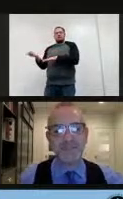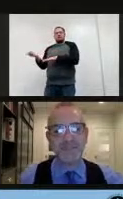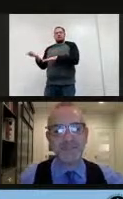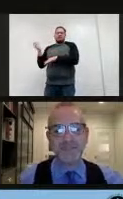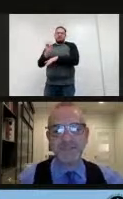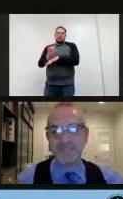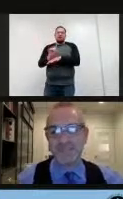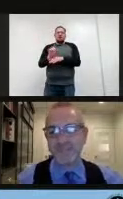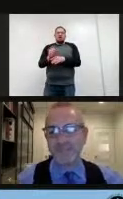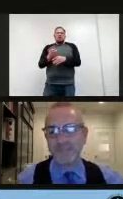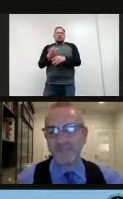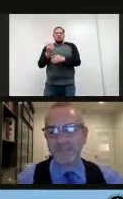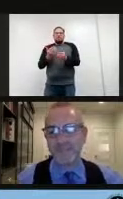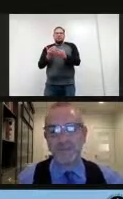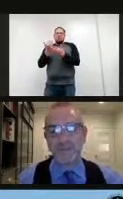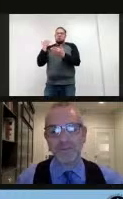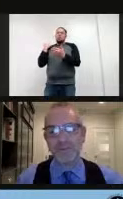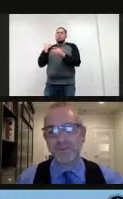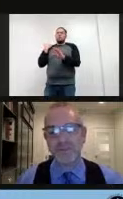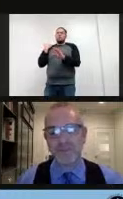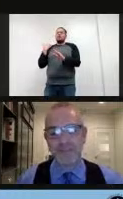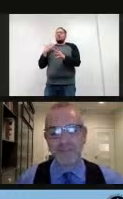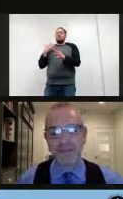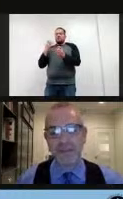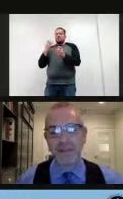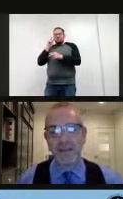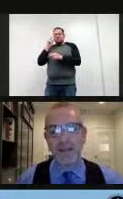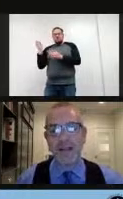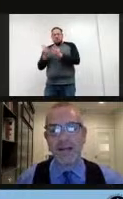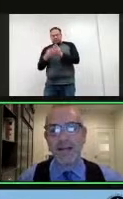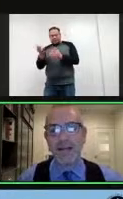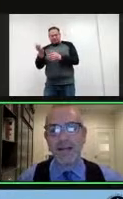wanted to acknowledge his presence at the meeting. Wonderful. Thank you.